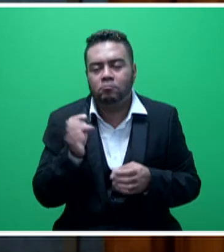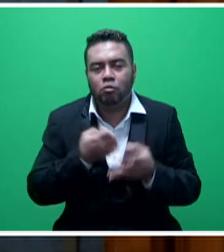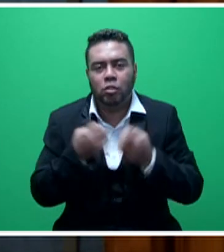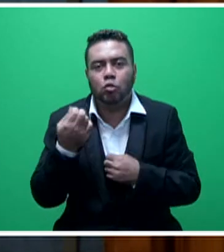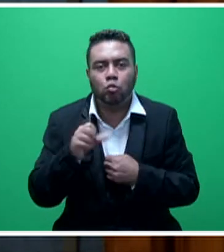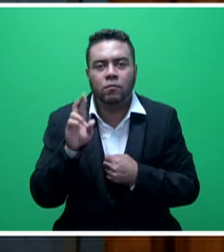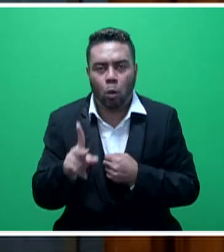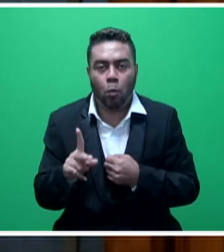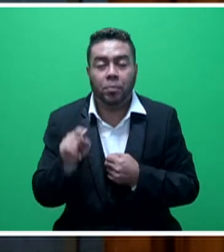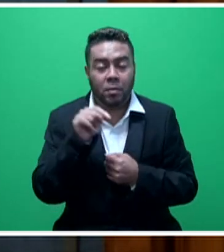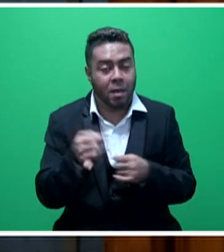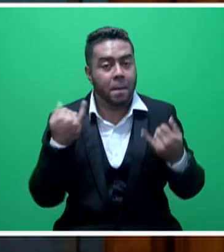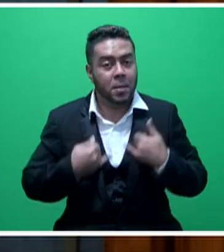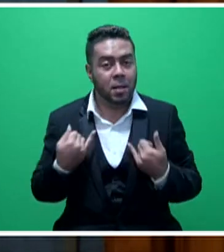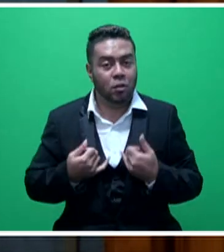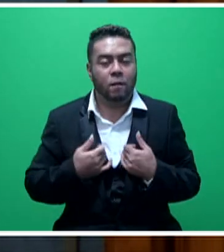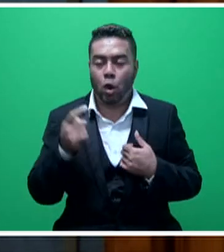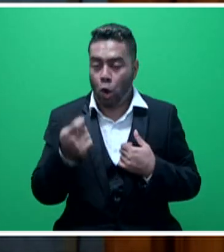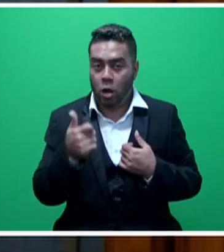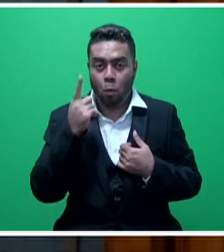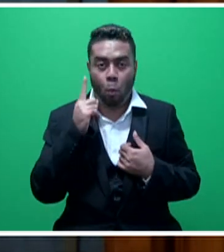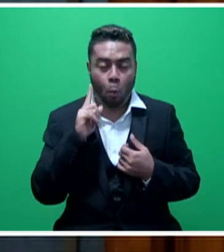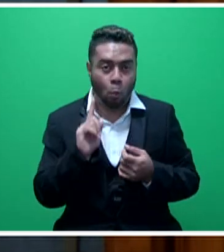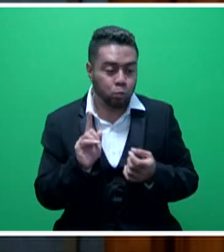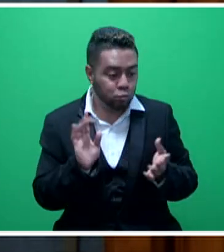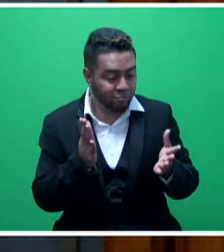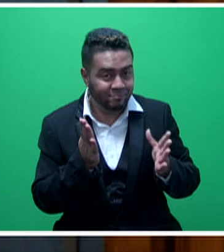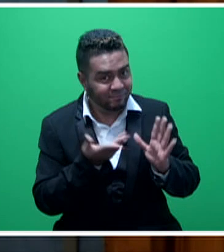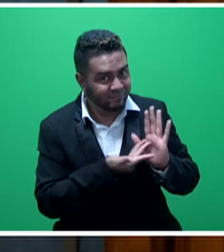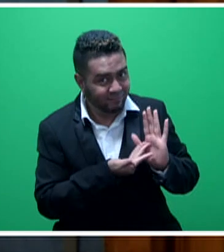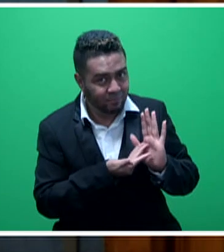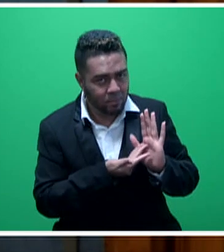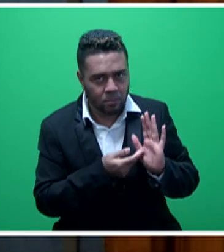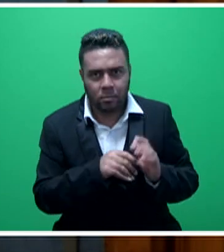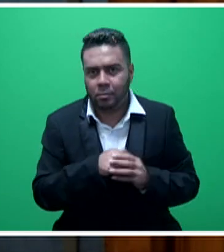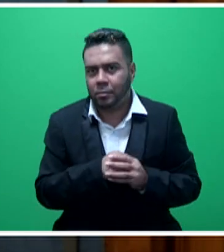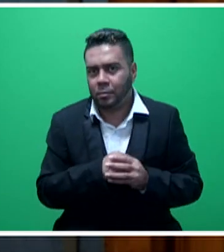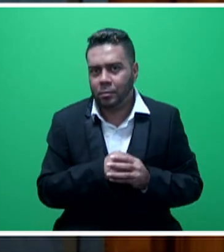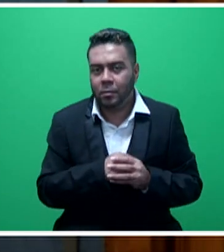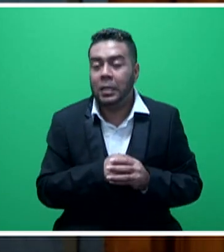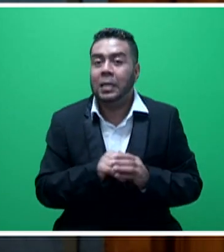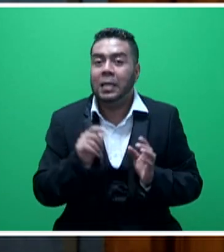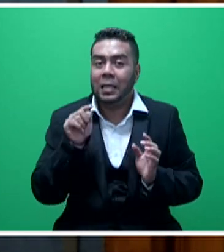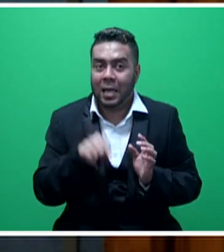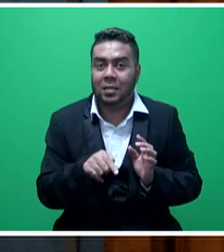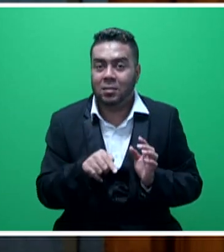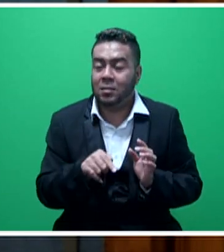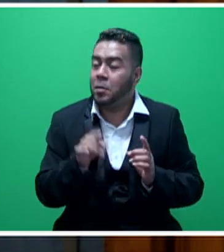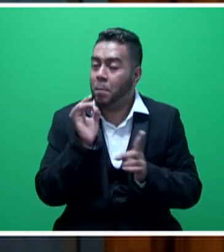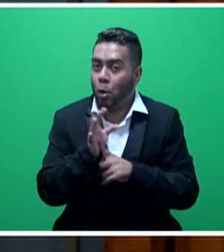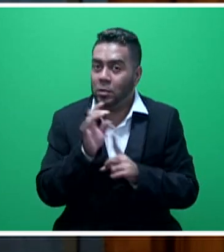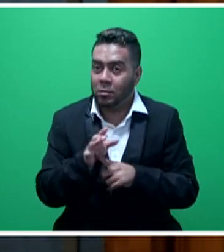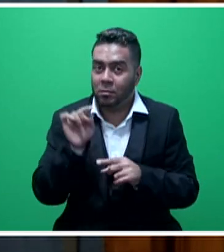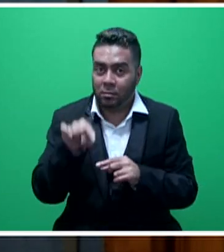The implementation of the Early Warning and Alert Response System, EWARS, at Sentinel sites in Fiji